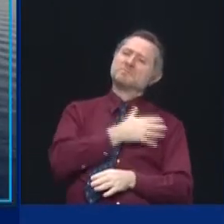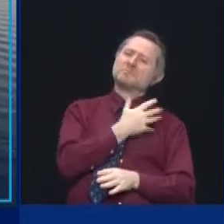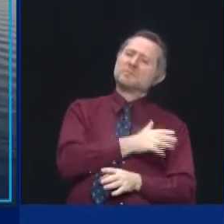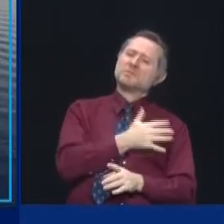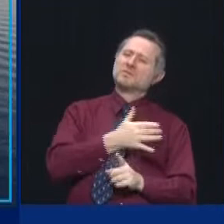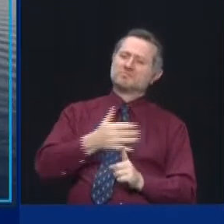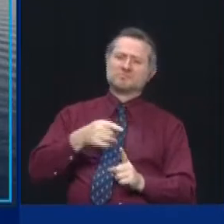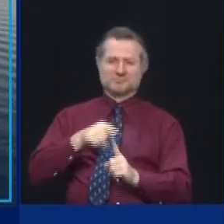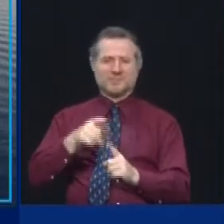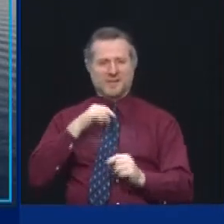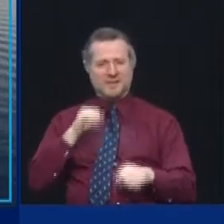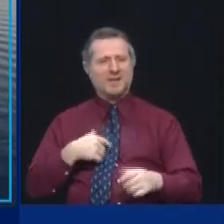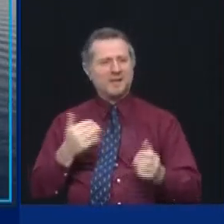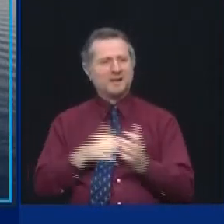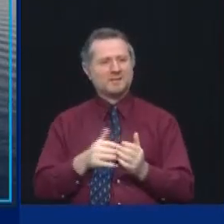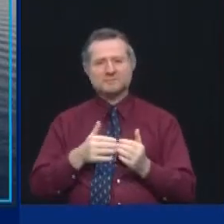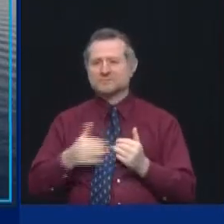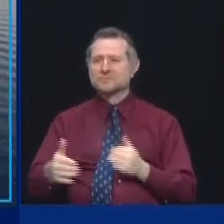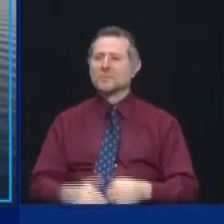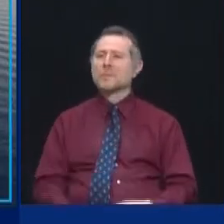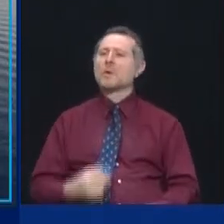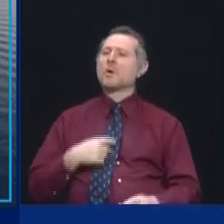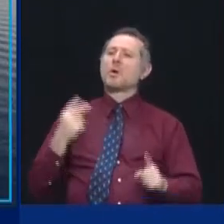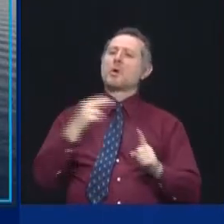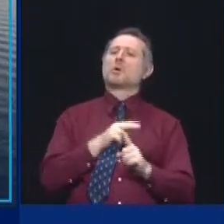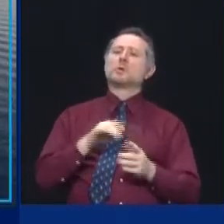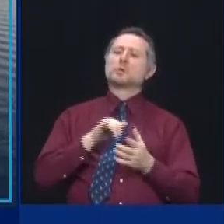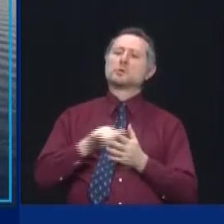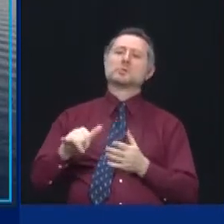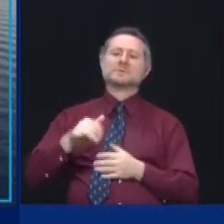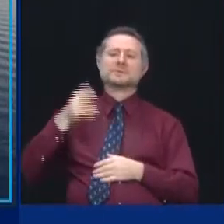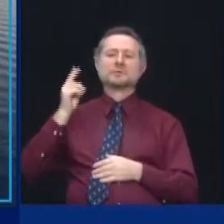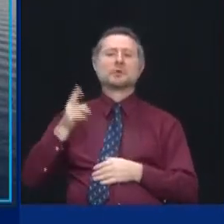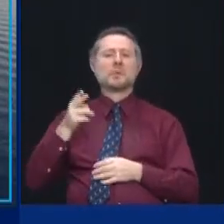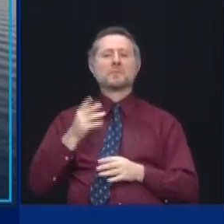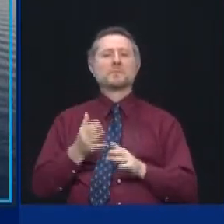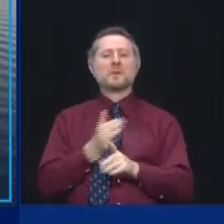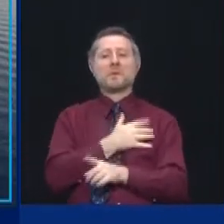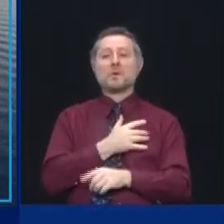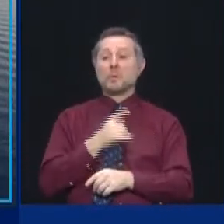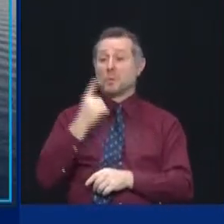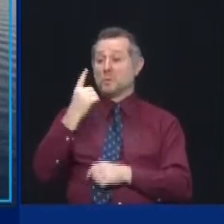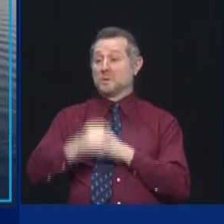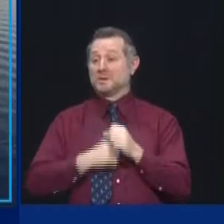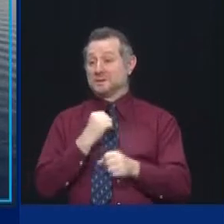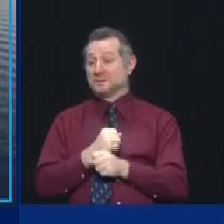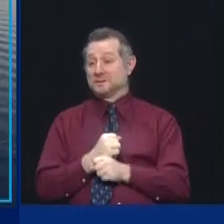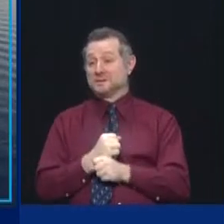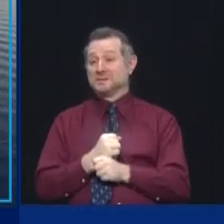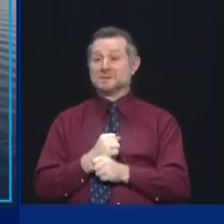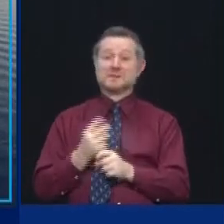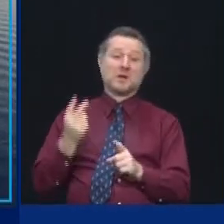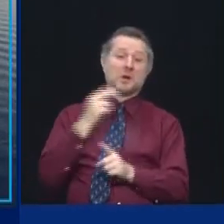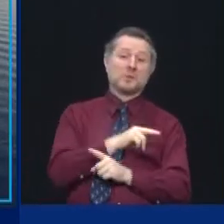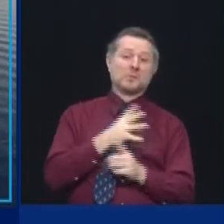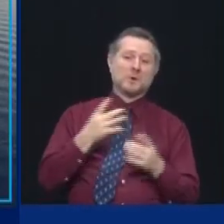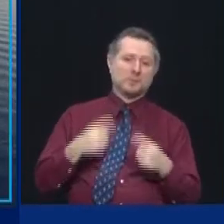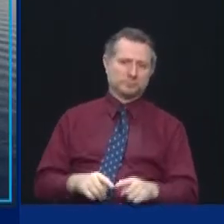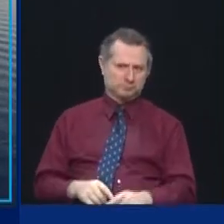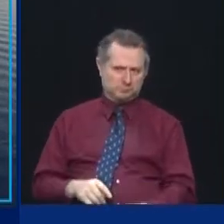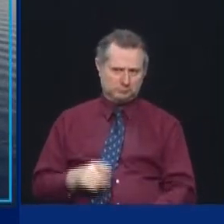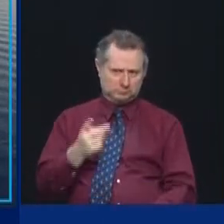the 1970s were like, and what the 1980s were like. You had New York City bankrupt. You